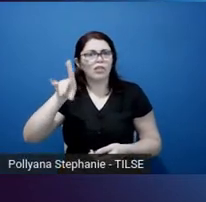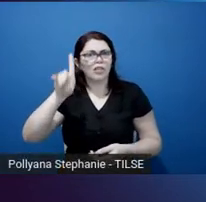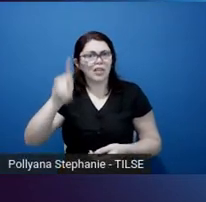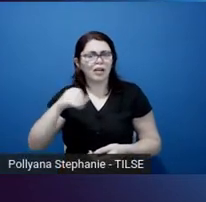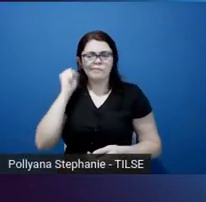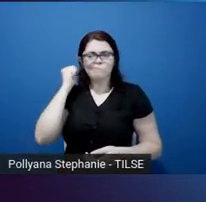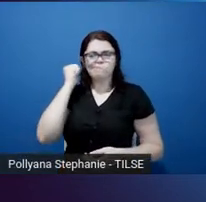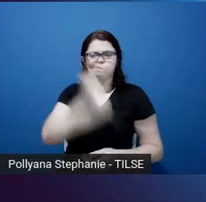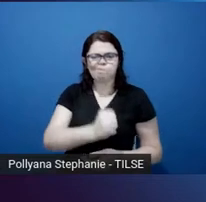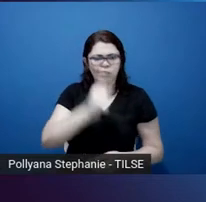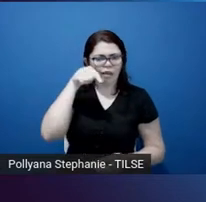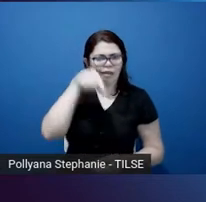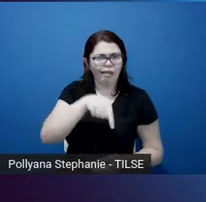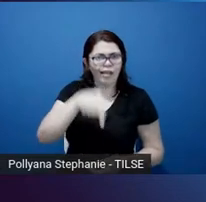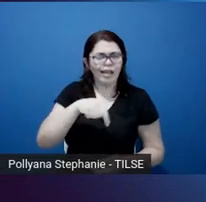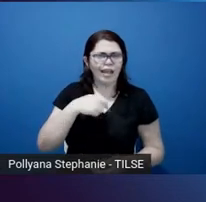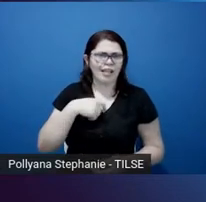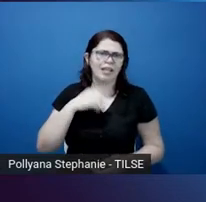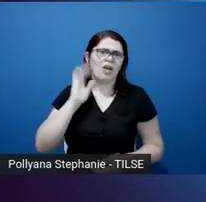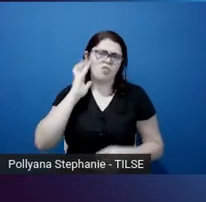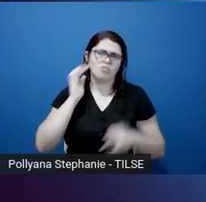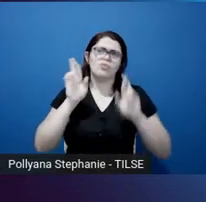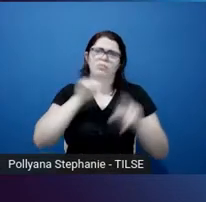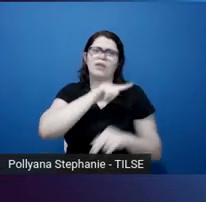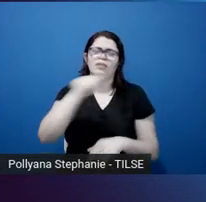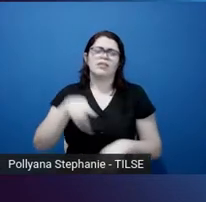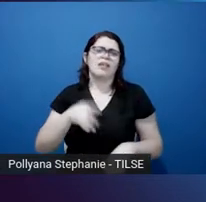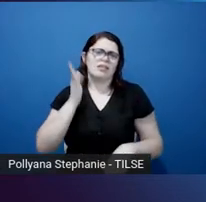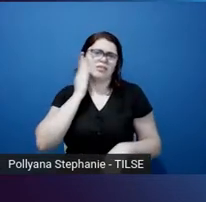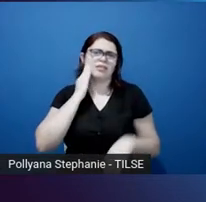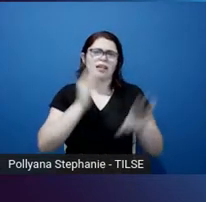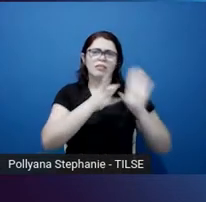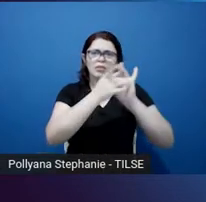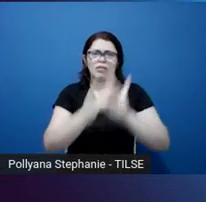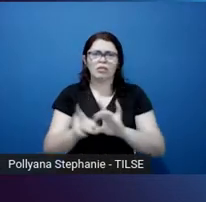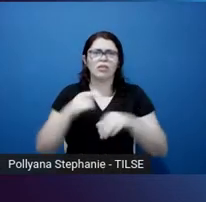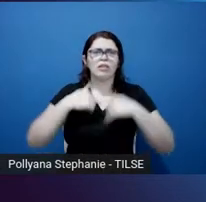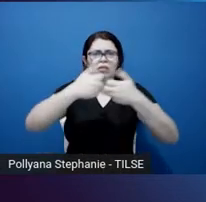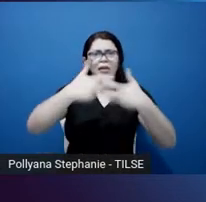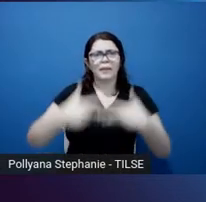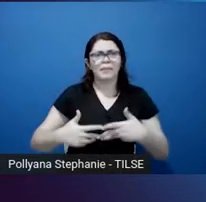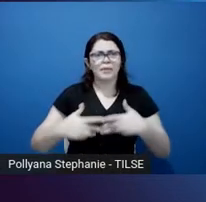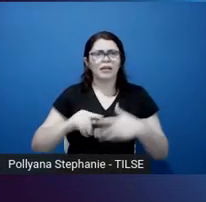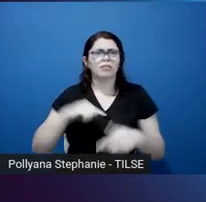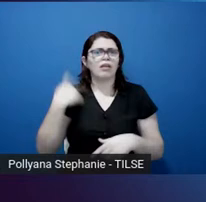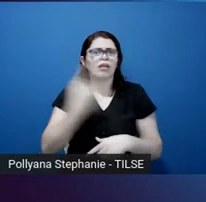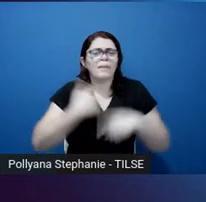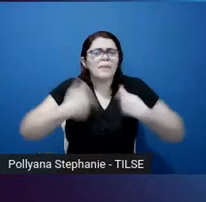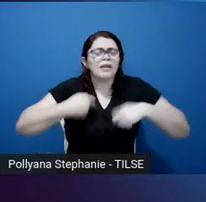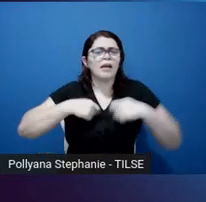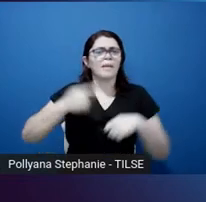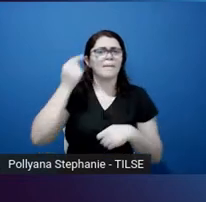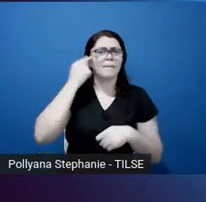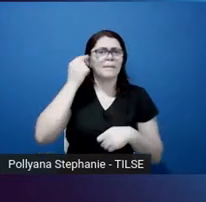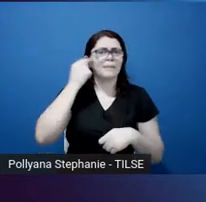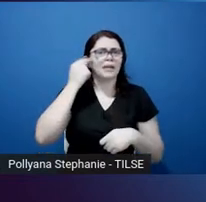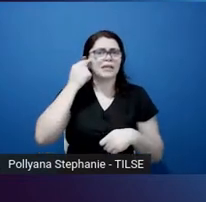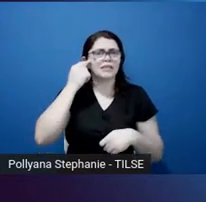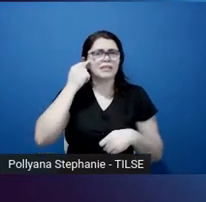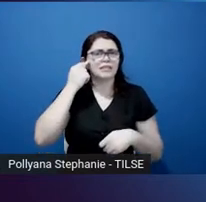context that I'm talking about, you know, we need to be thinking about more than